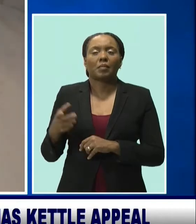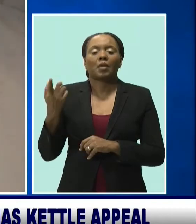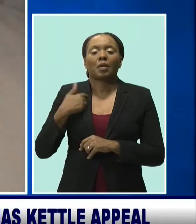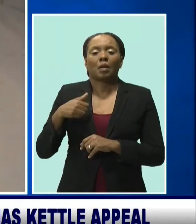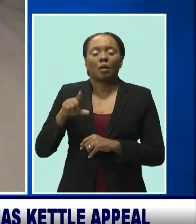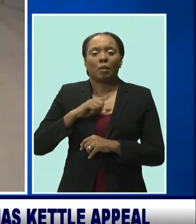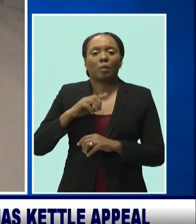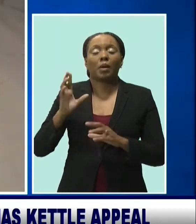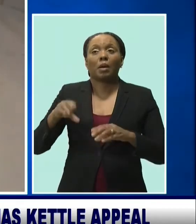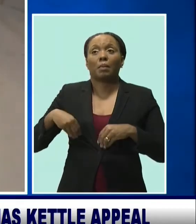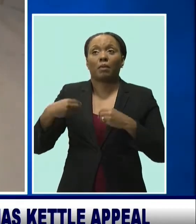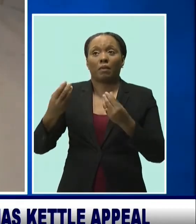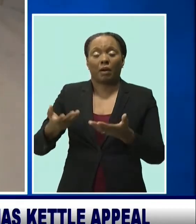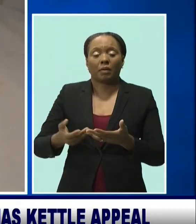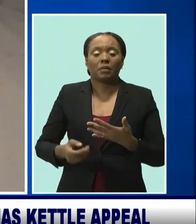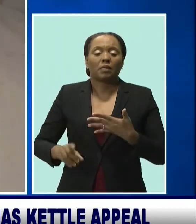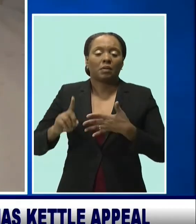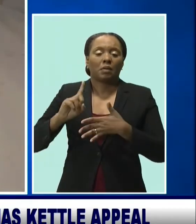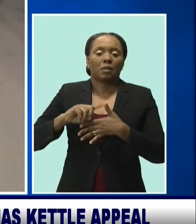following: